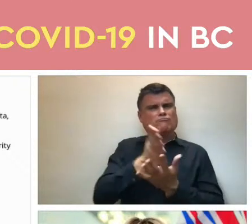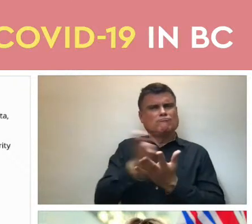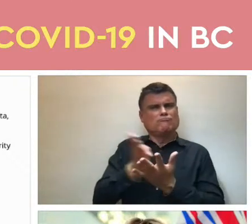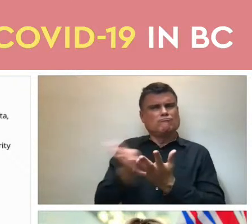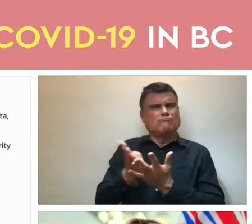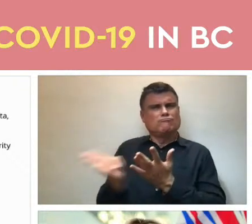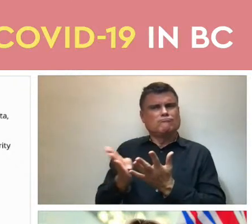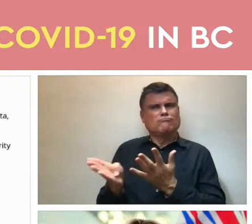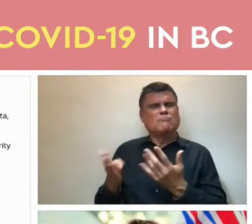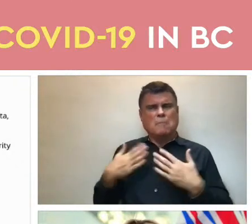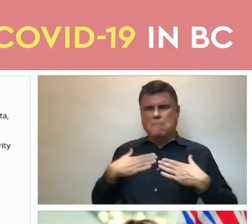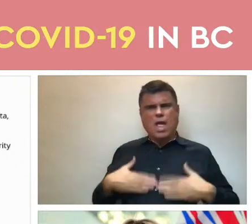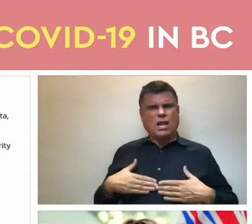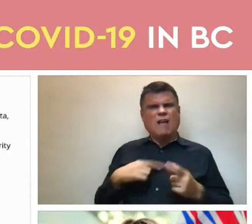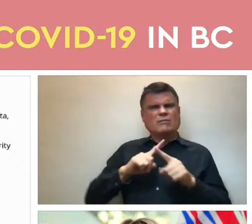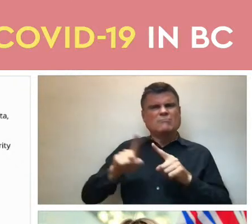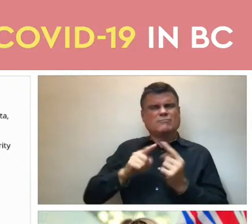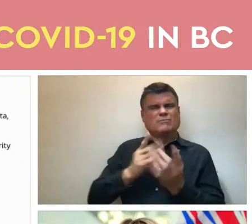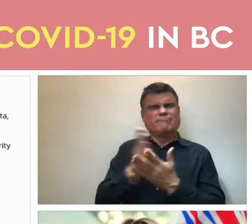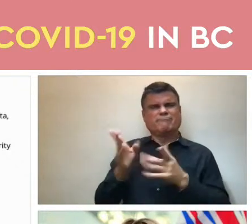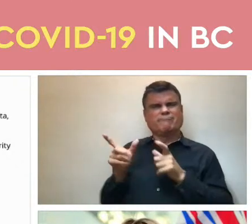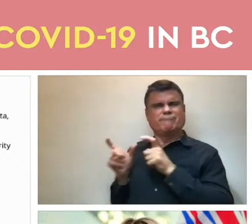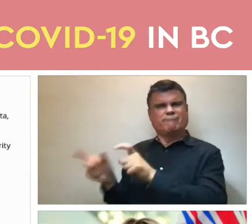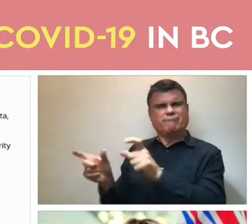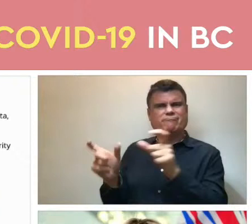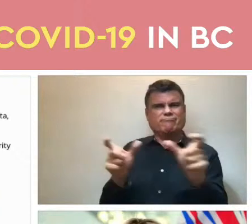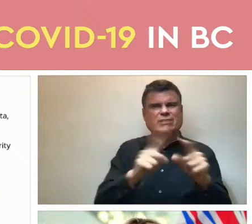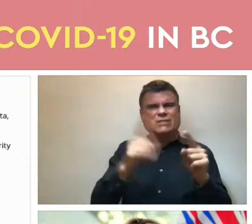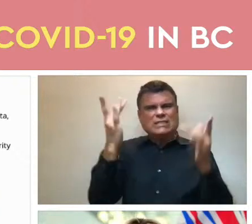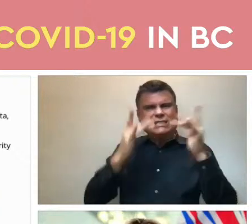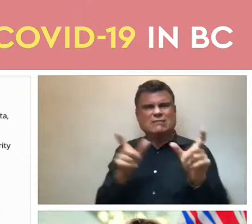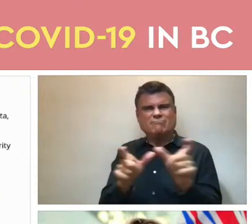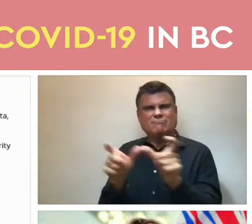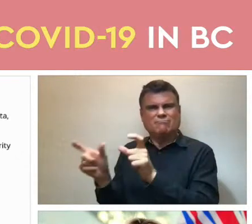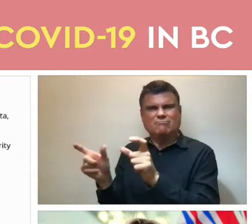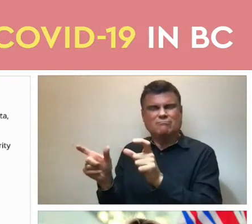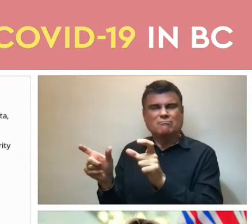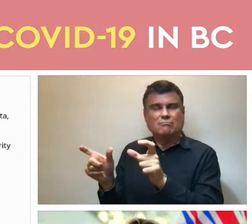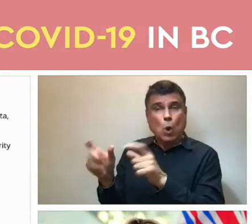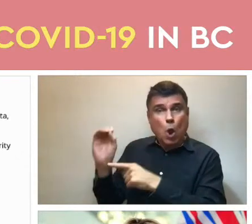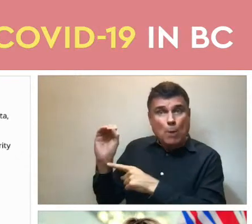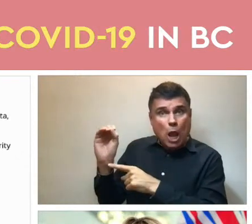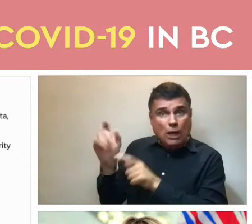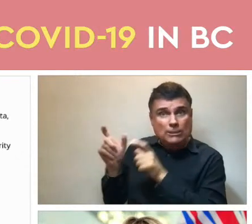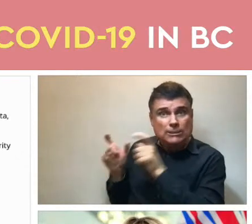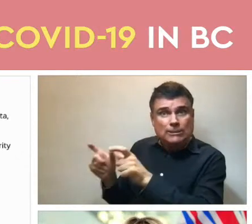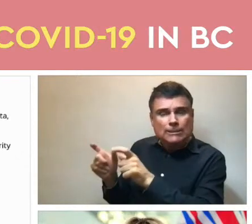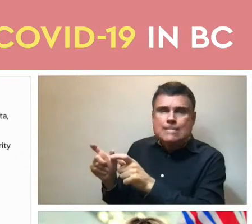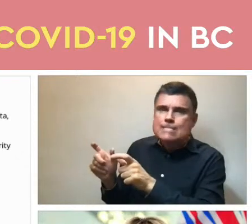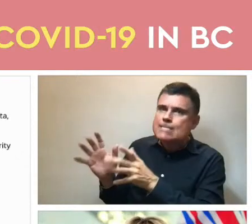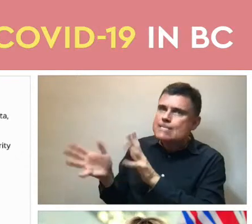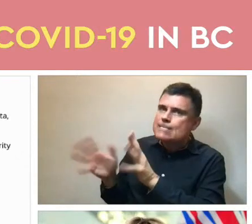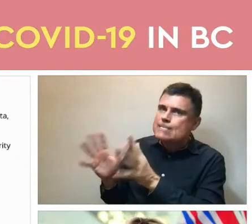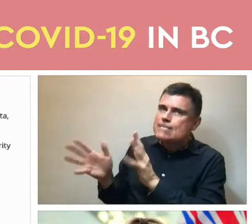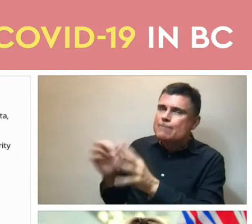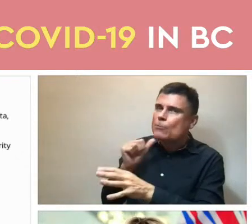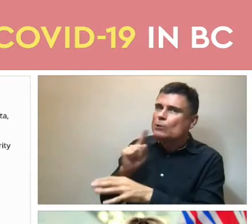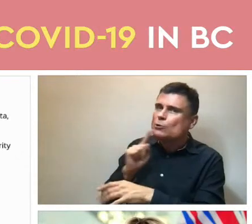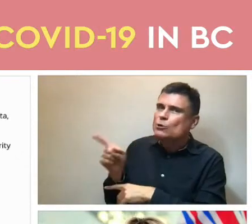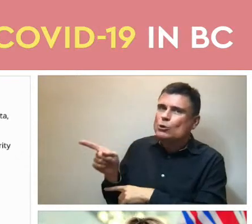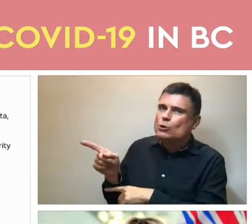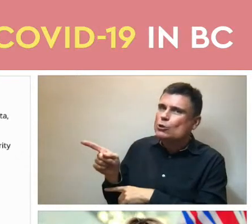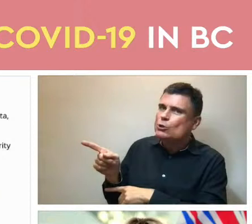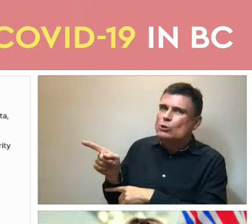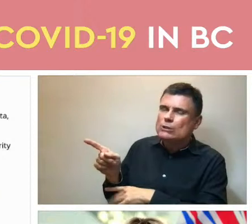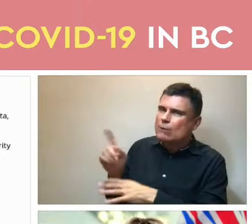we do not yet know about this new strain and how it may affect transmission, how it may affect